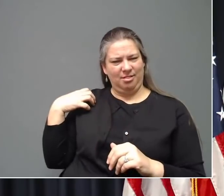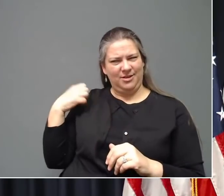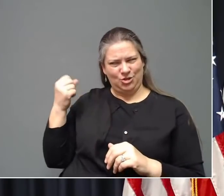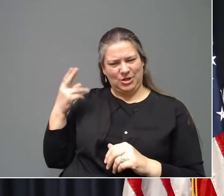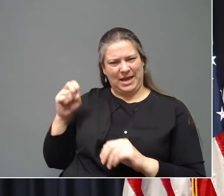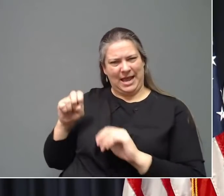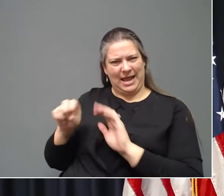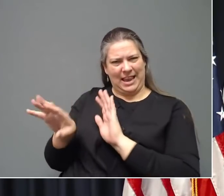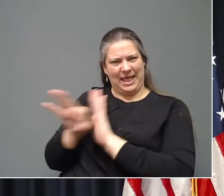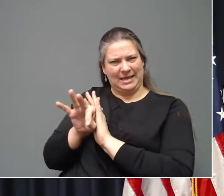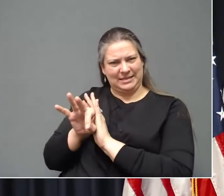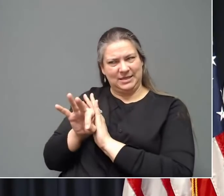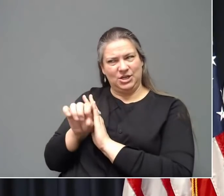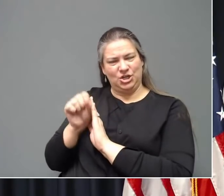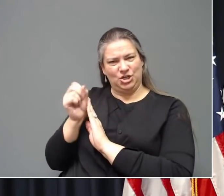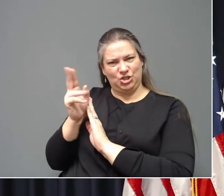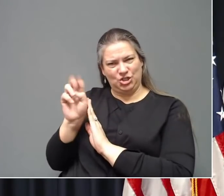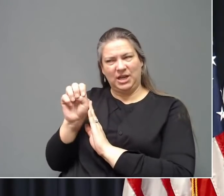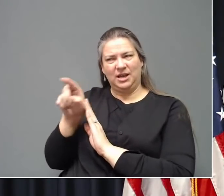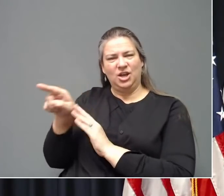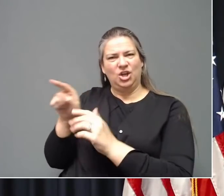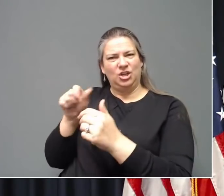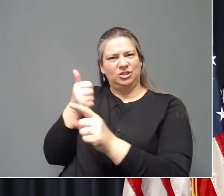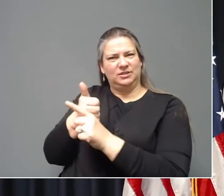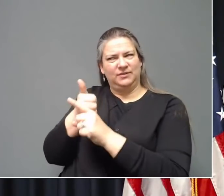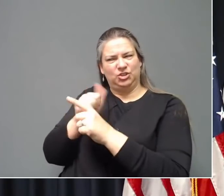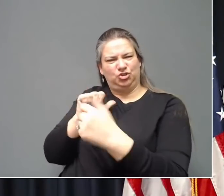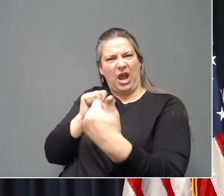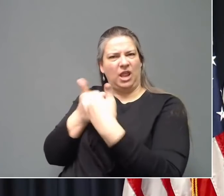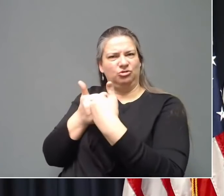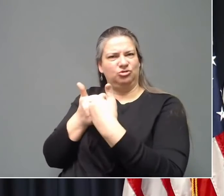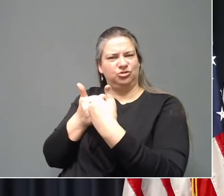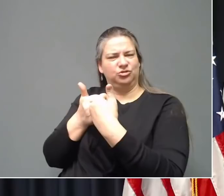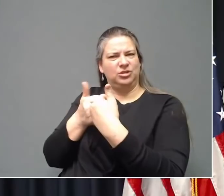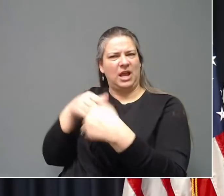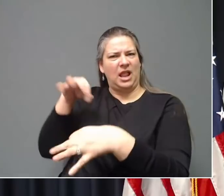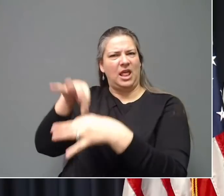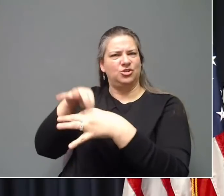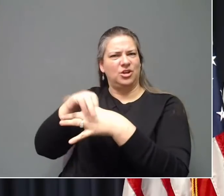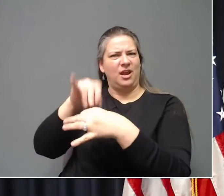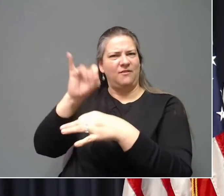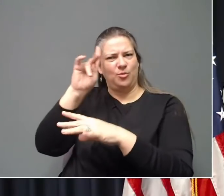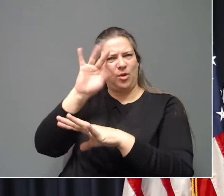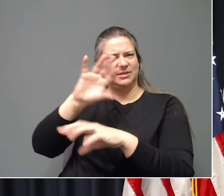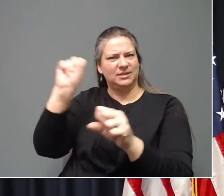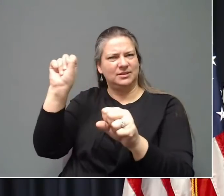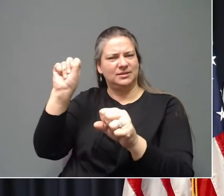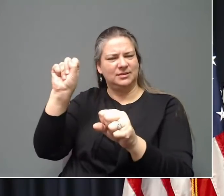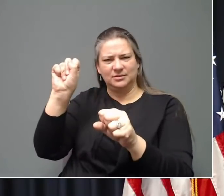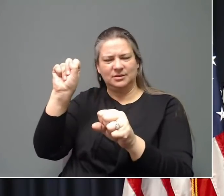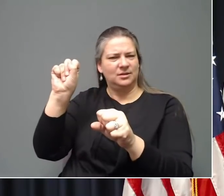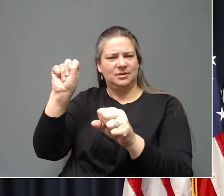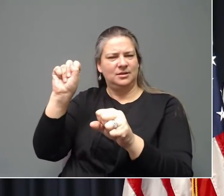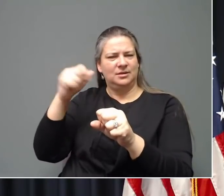the lawful election of our president is so concerning.